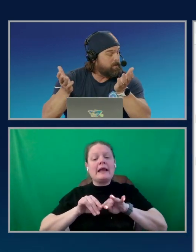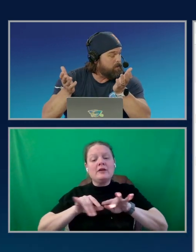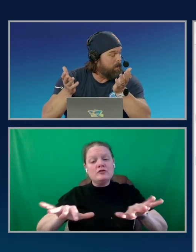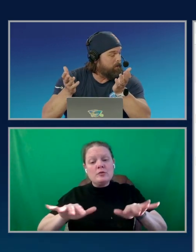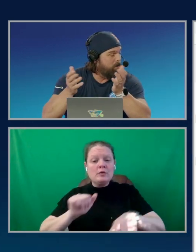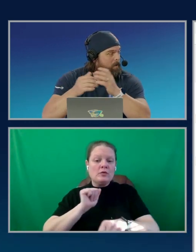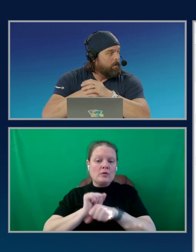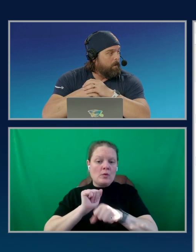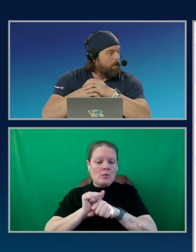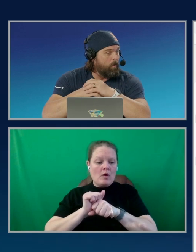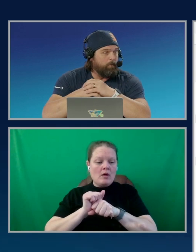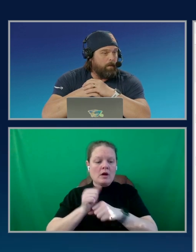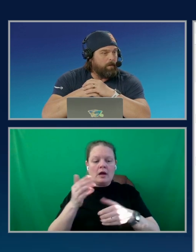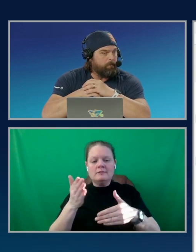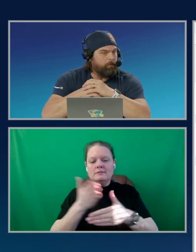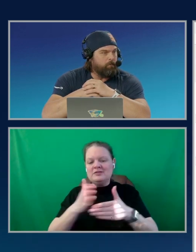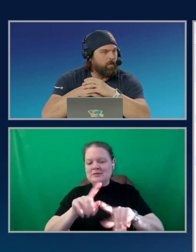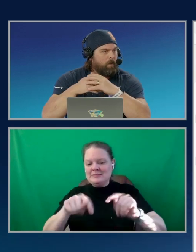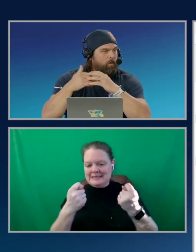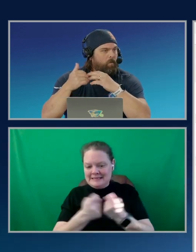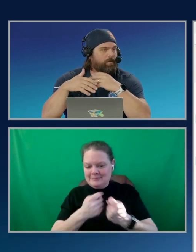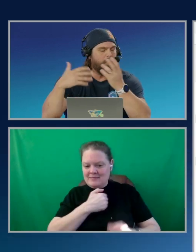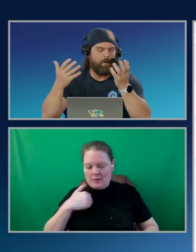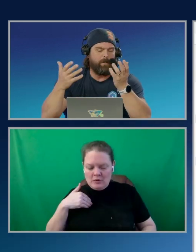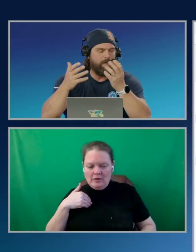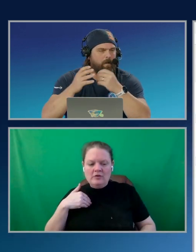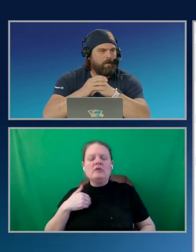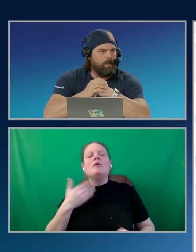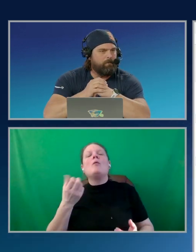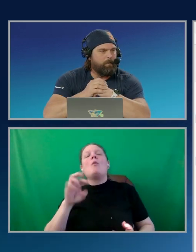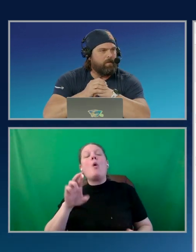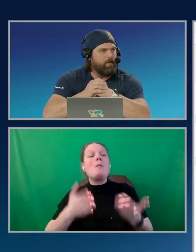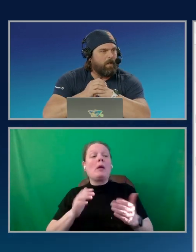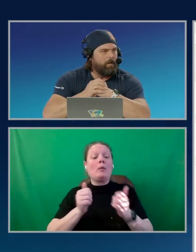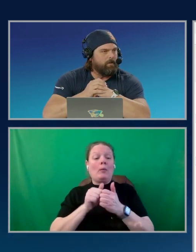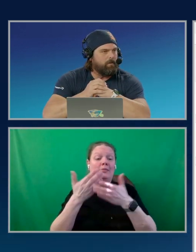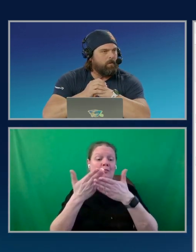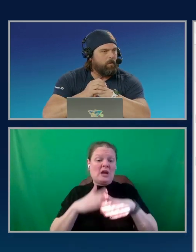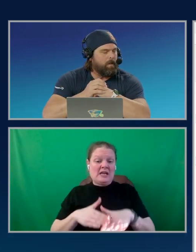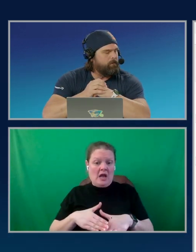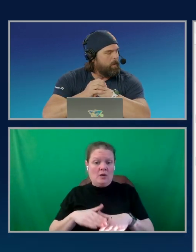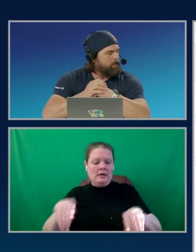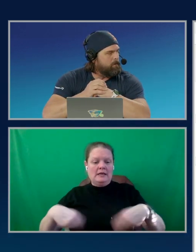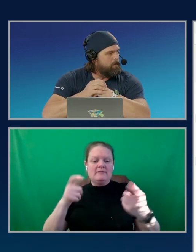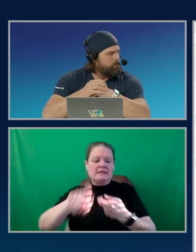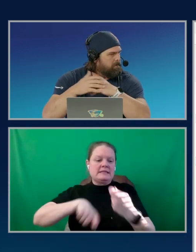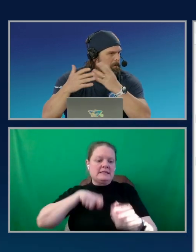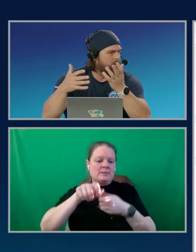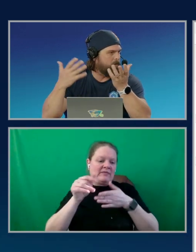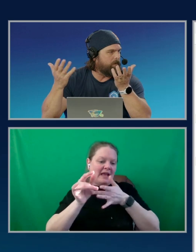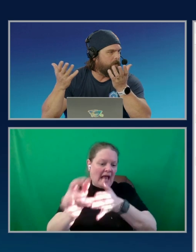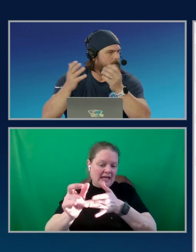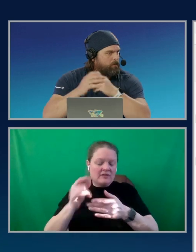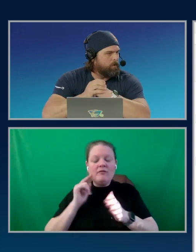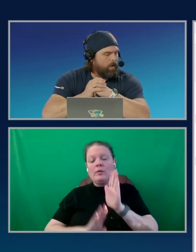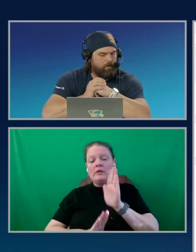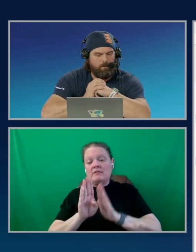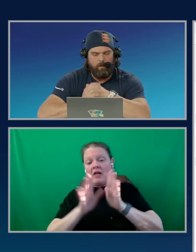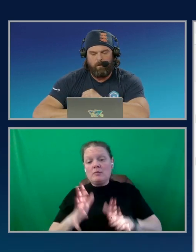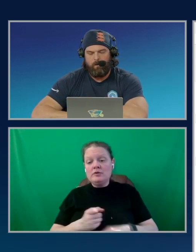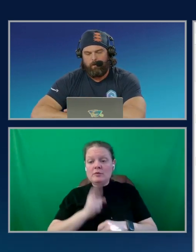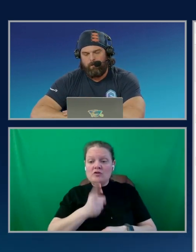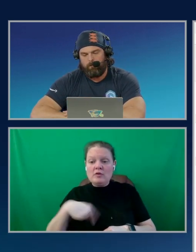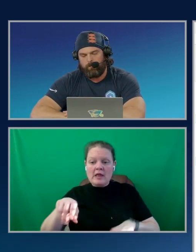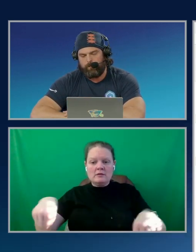across my team, maybe, or maybe. With that breaking it down, give specific guidance to my developers to make sure that they deliver